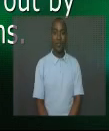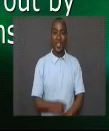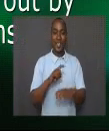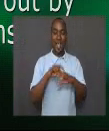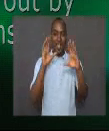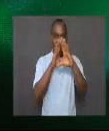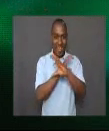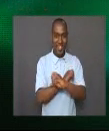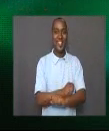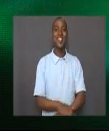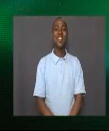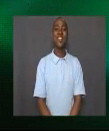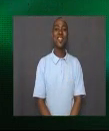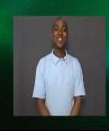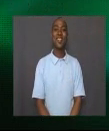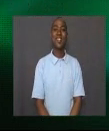Time's up.